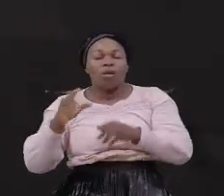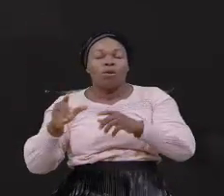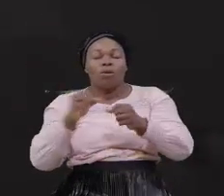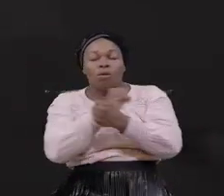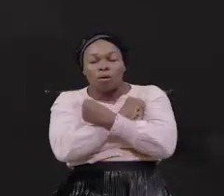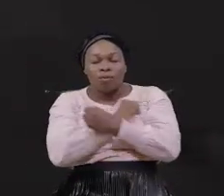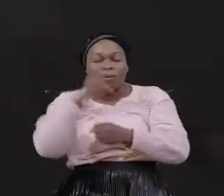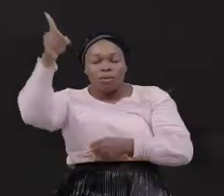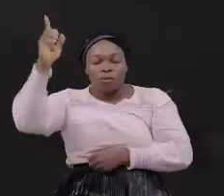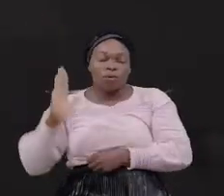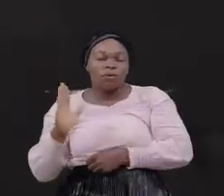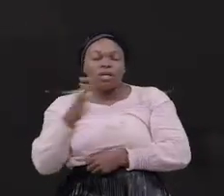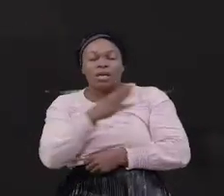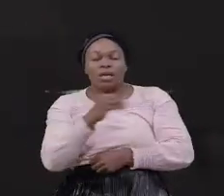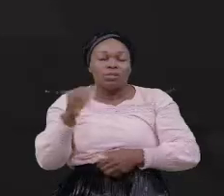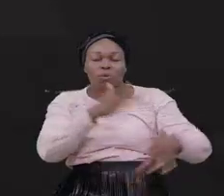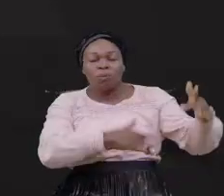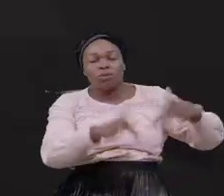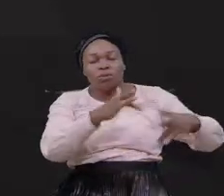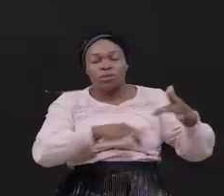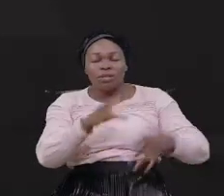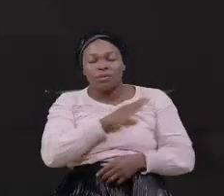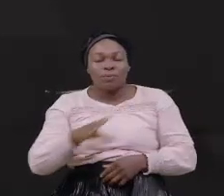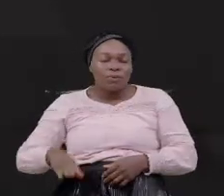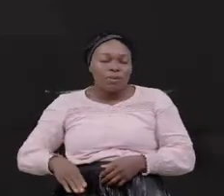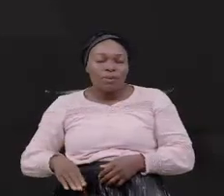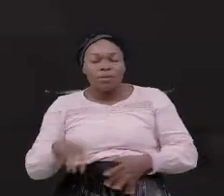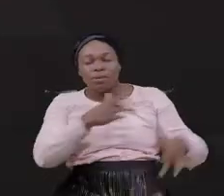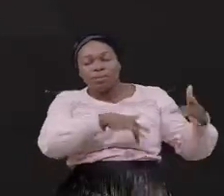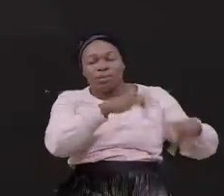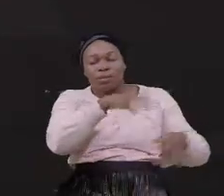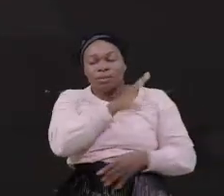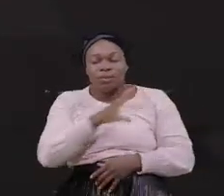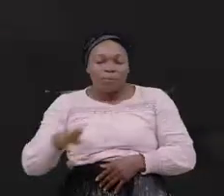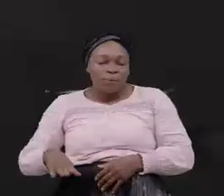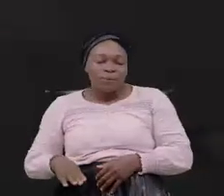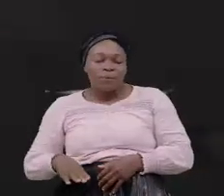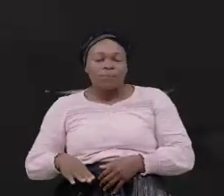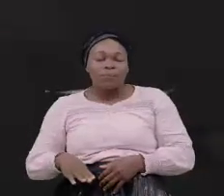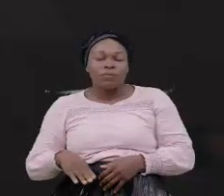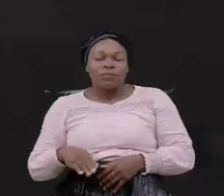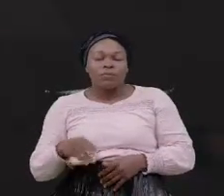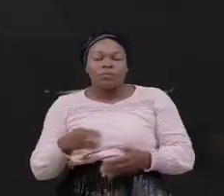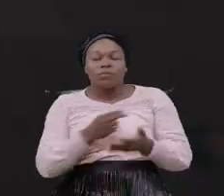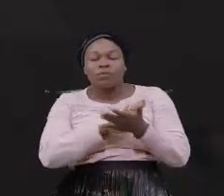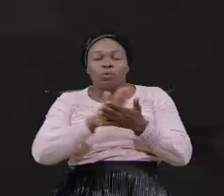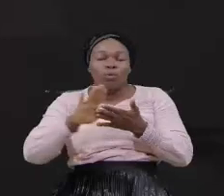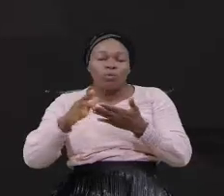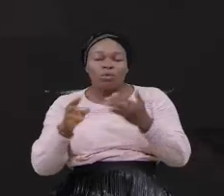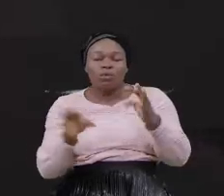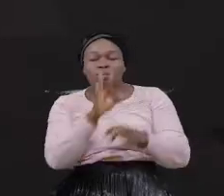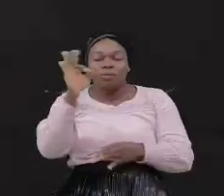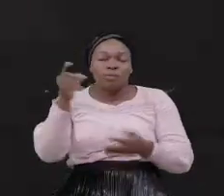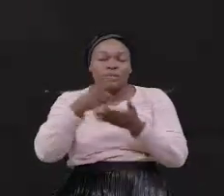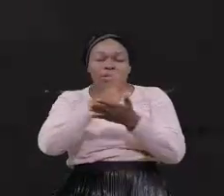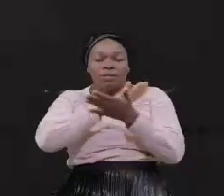compassionate Christ, sympathetic Christ, Holy Ghost, divine, mighty